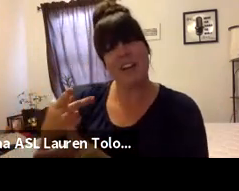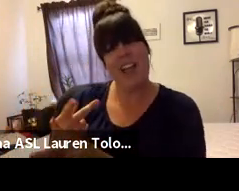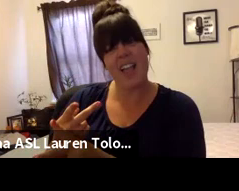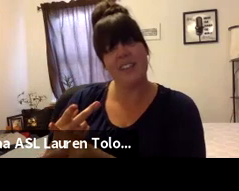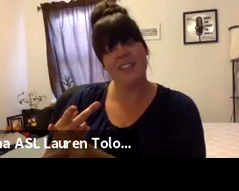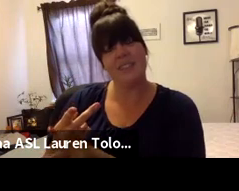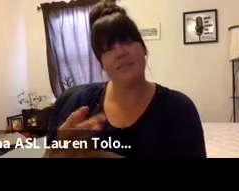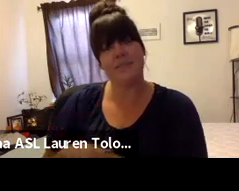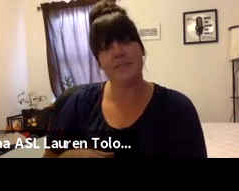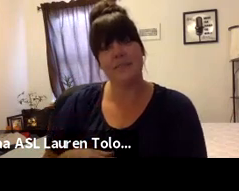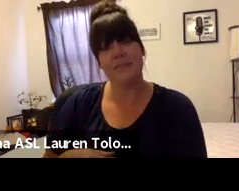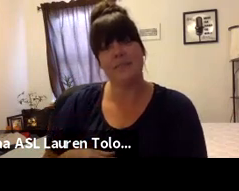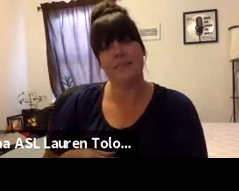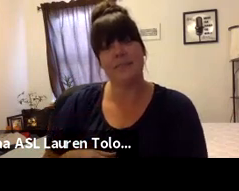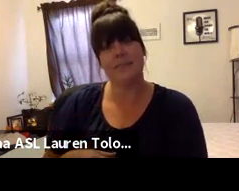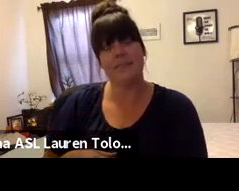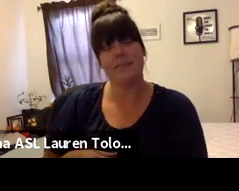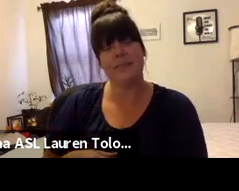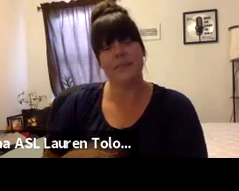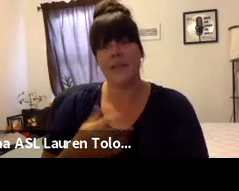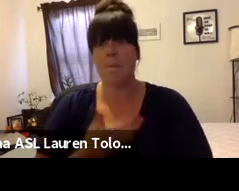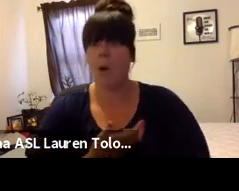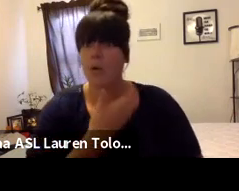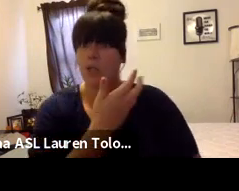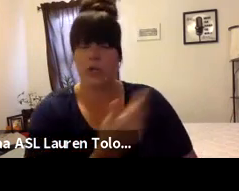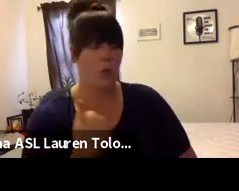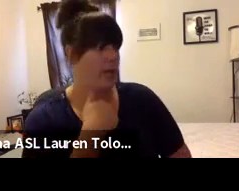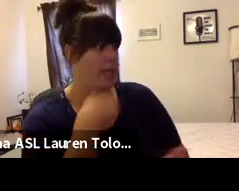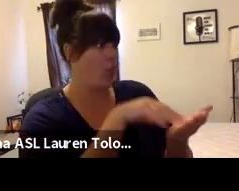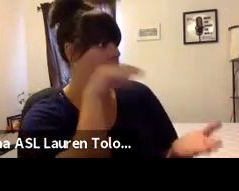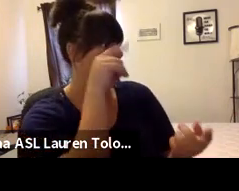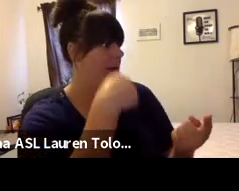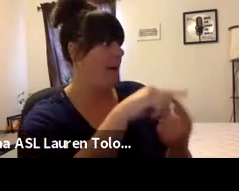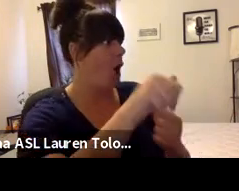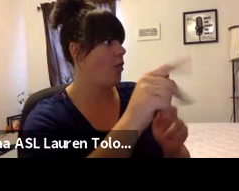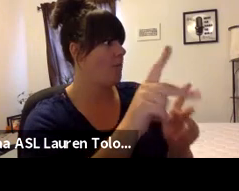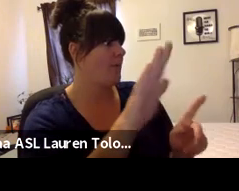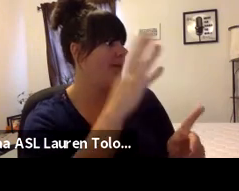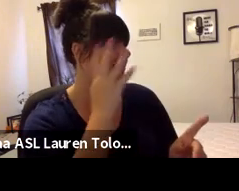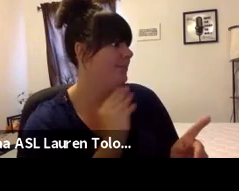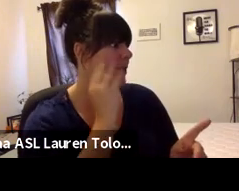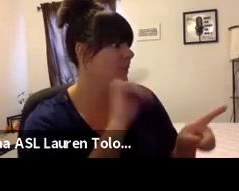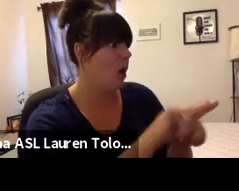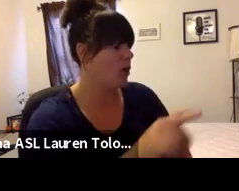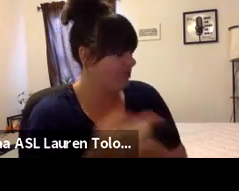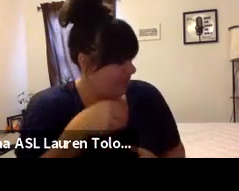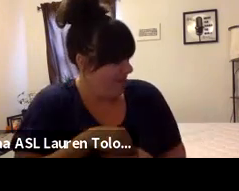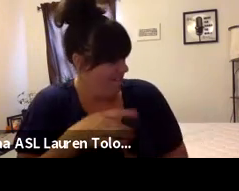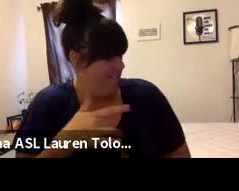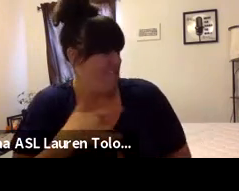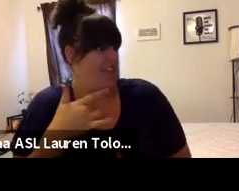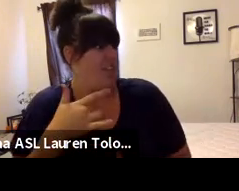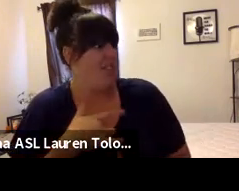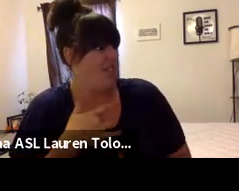to not only learn about someone else's experience, but to feel it as if we were right